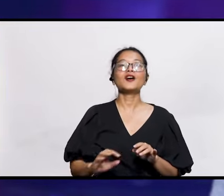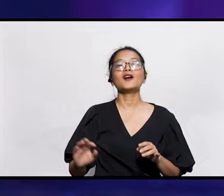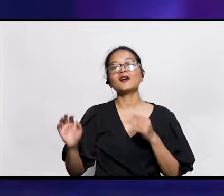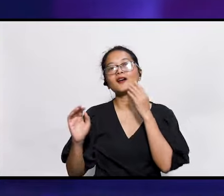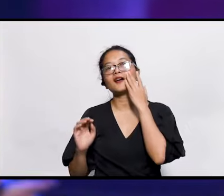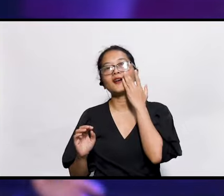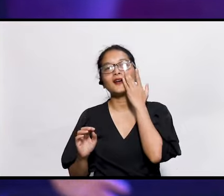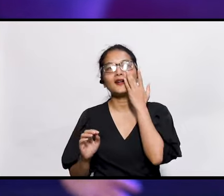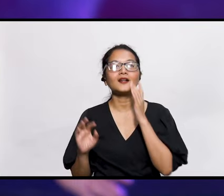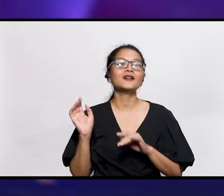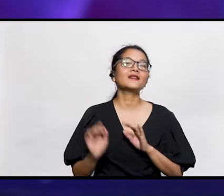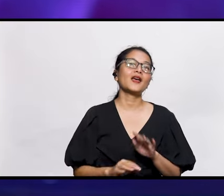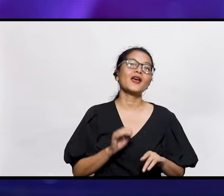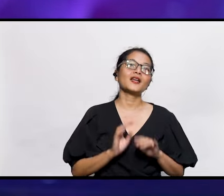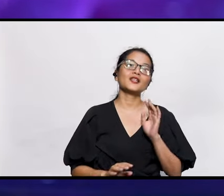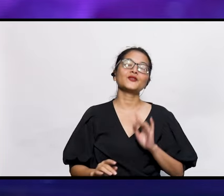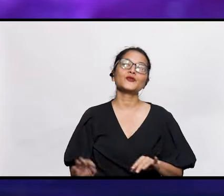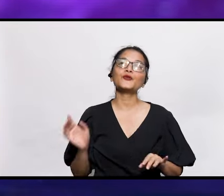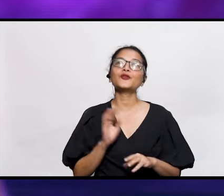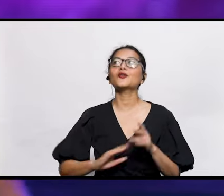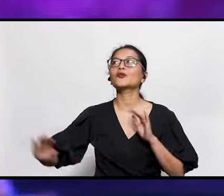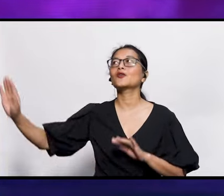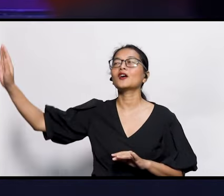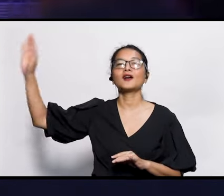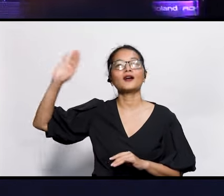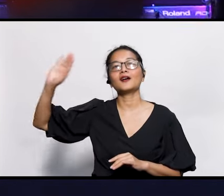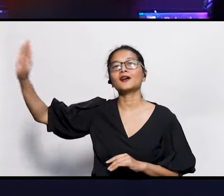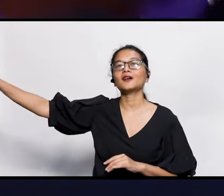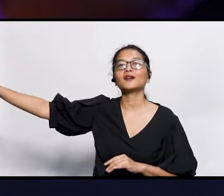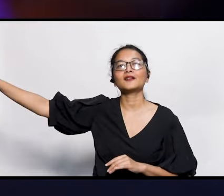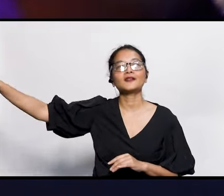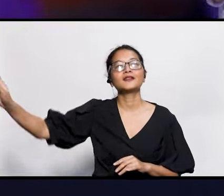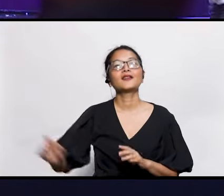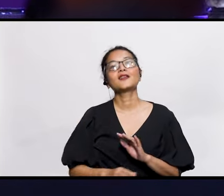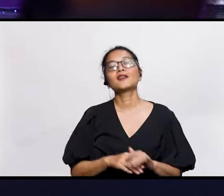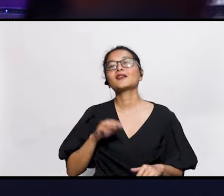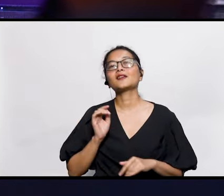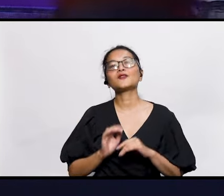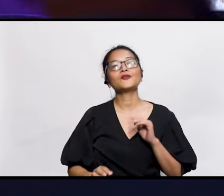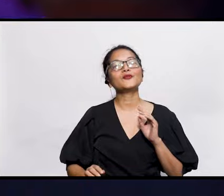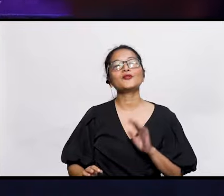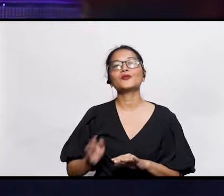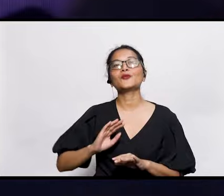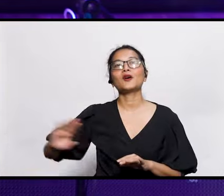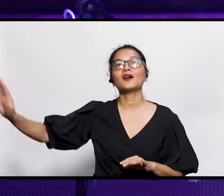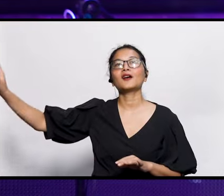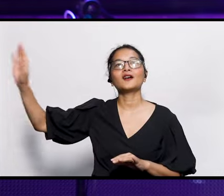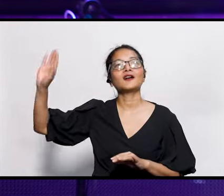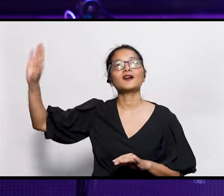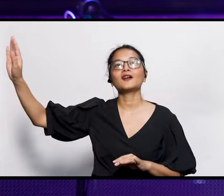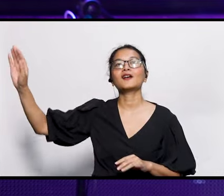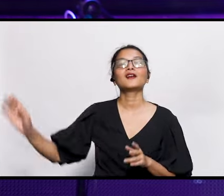you are That is who you are That is who you